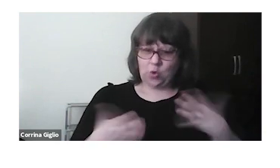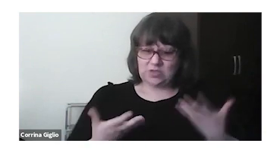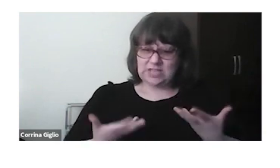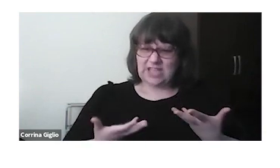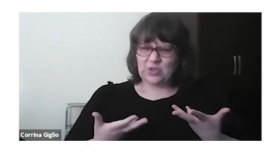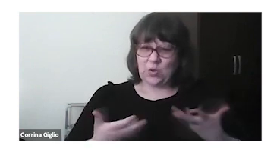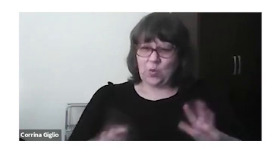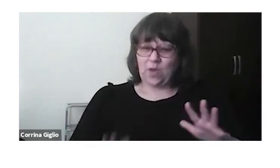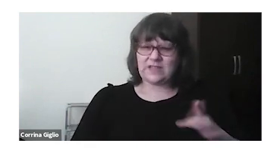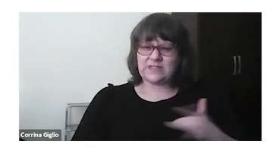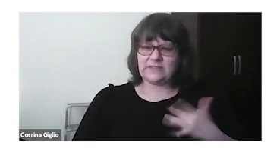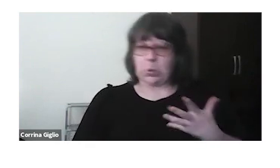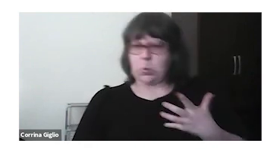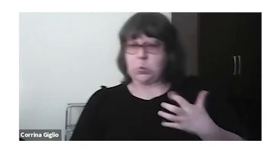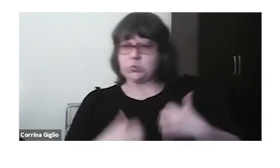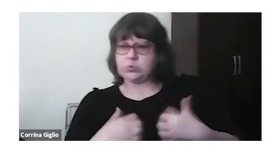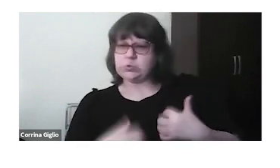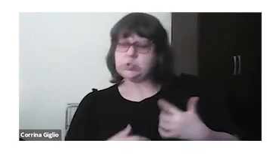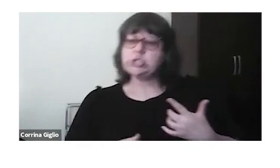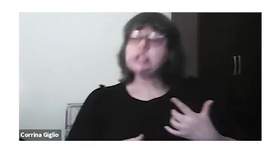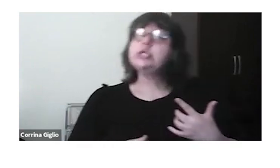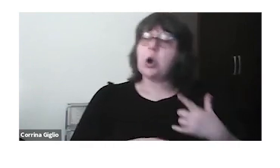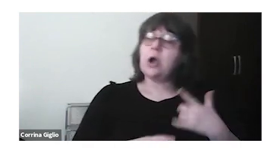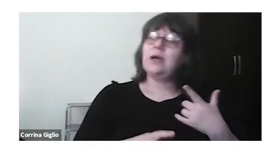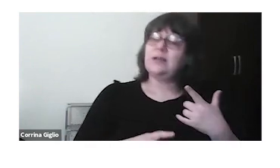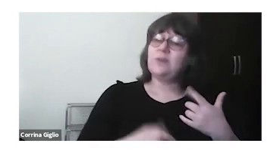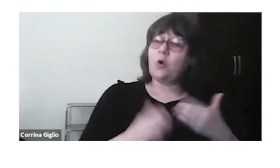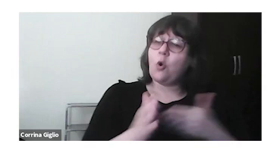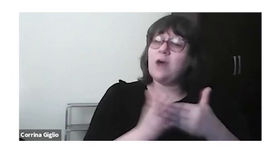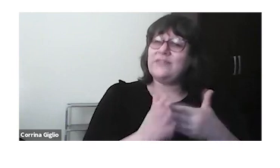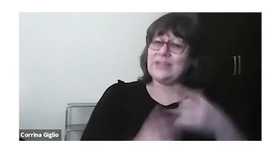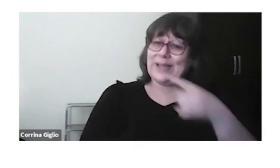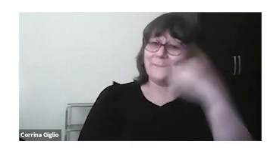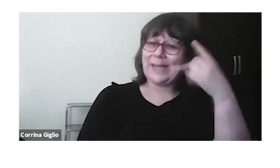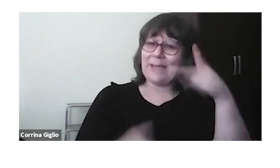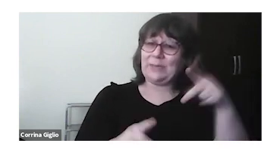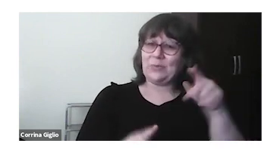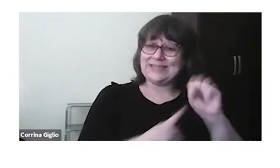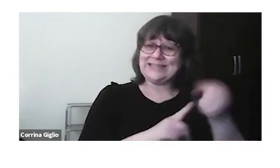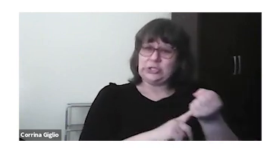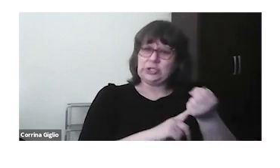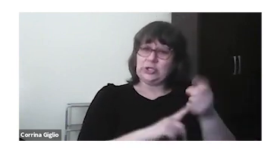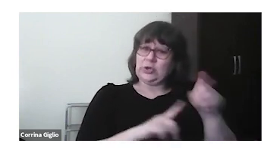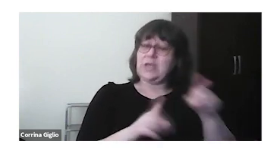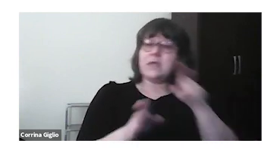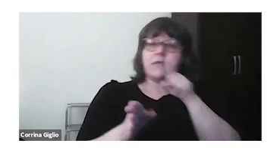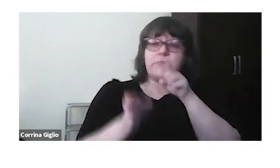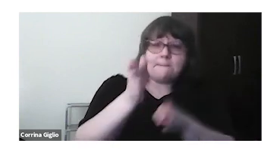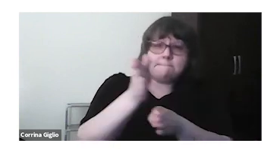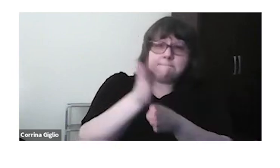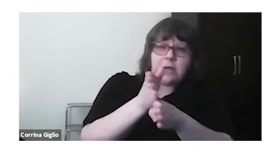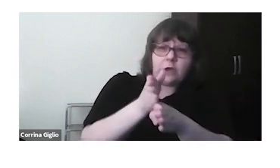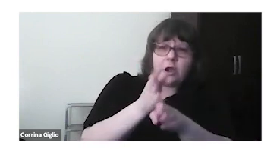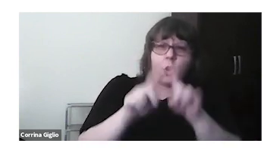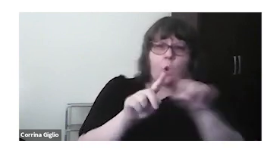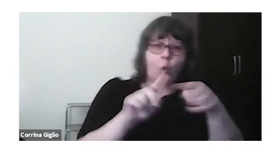that oftentimes Black people have to go through when they are in where they're in the minority in places where racism